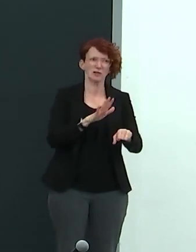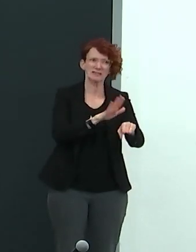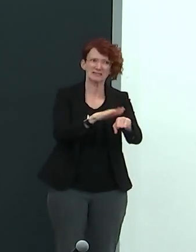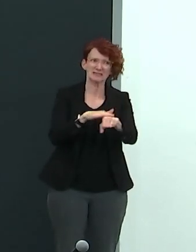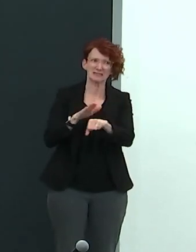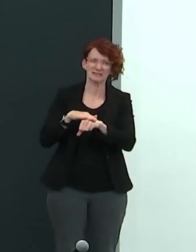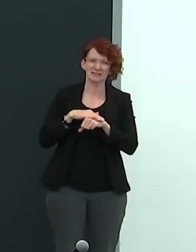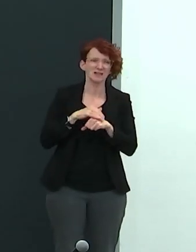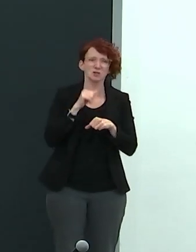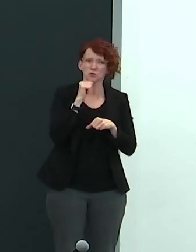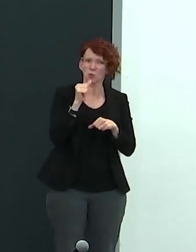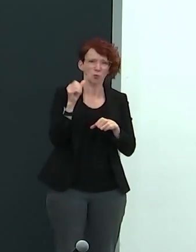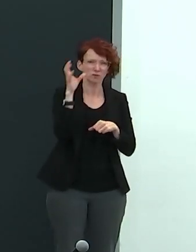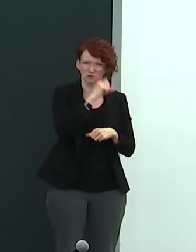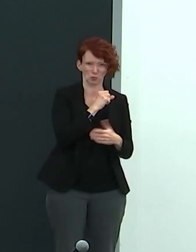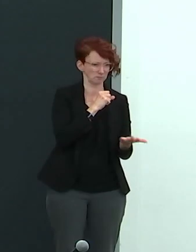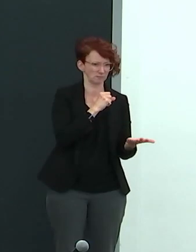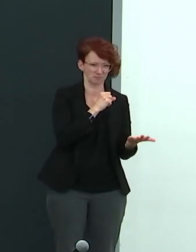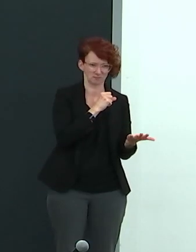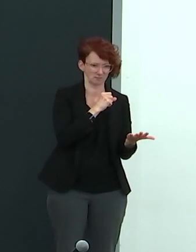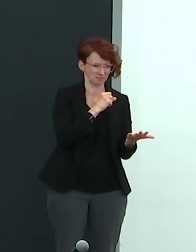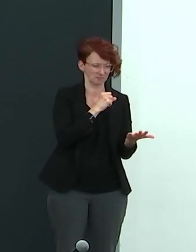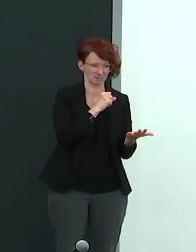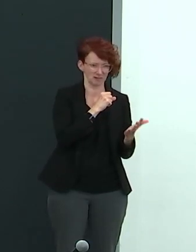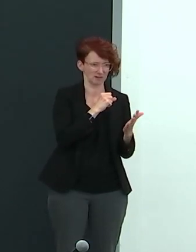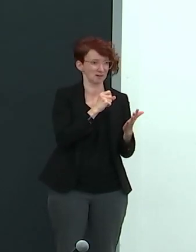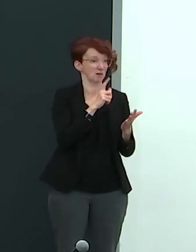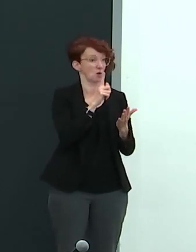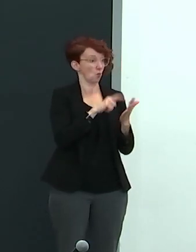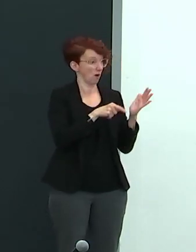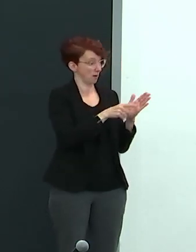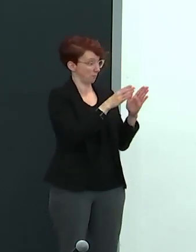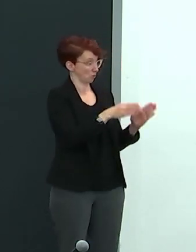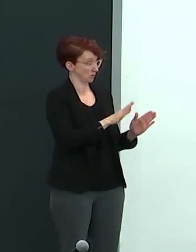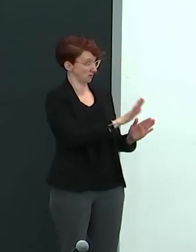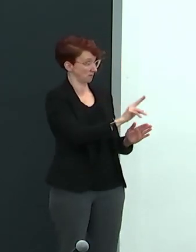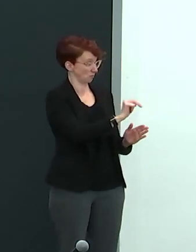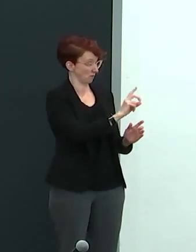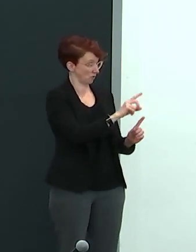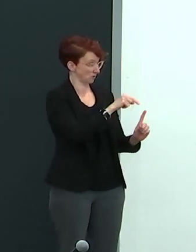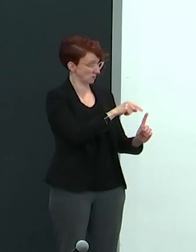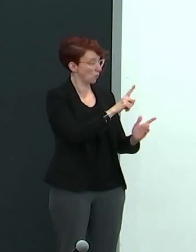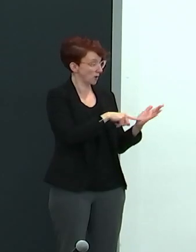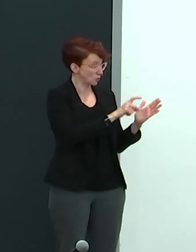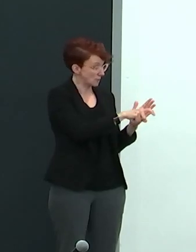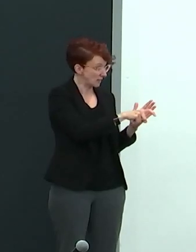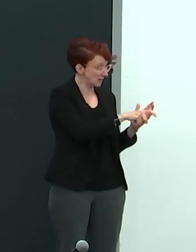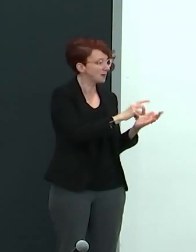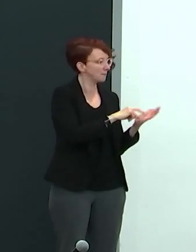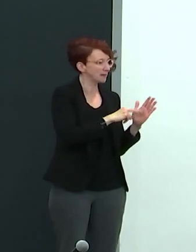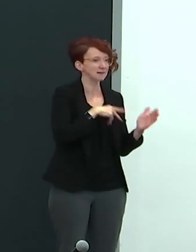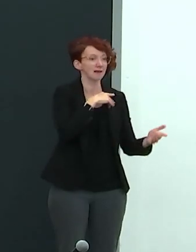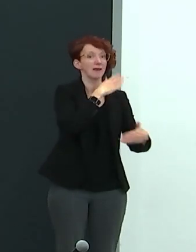hasty generalizations that the needs of some neurodiverse individuals apply to all neurodiverse